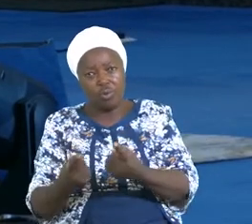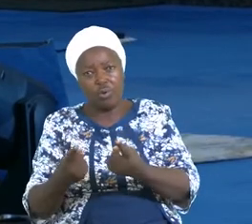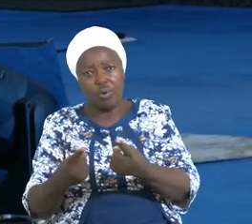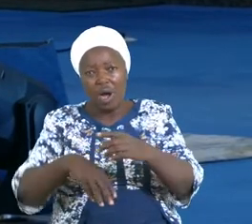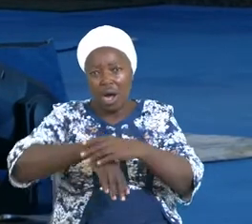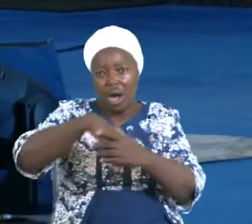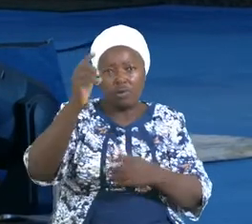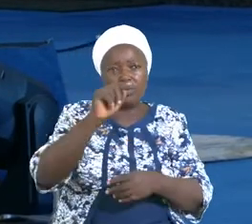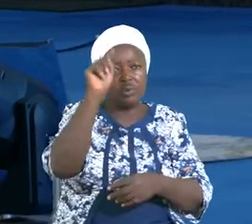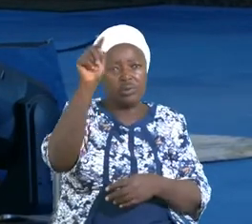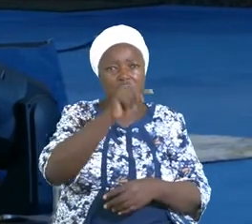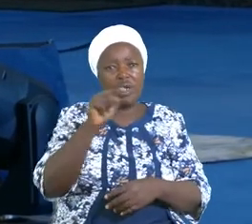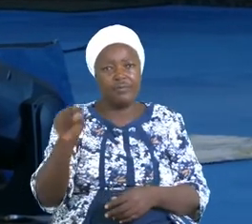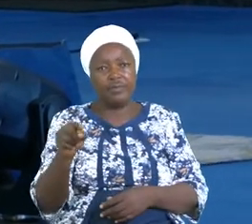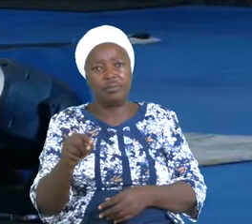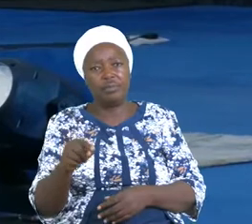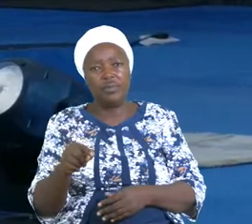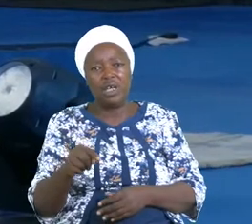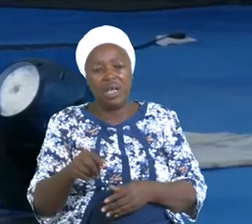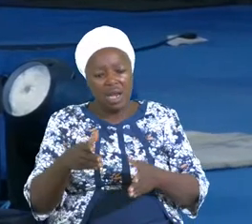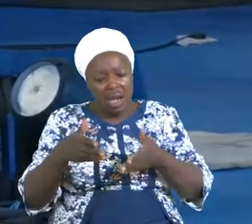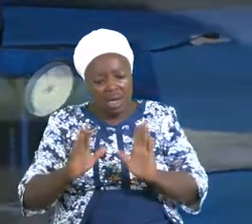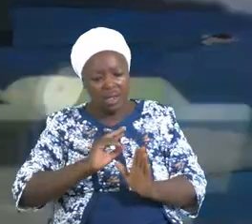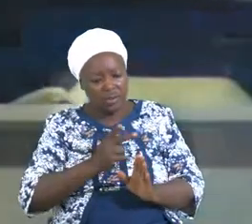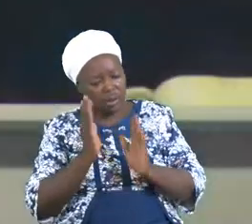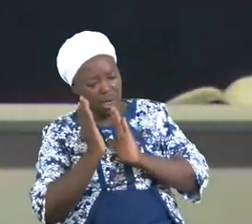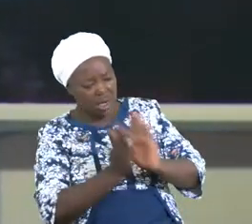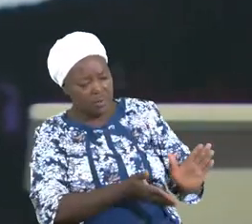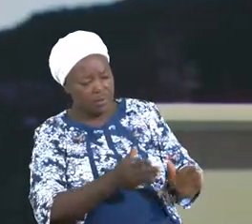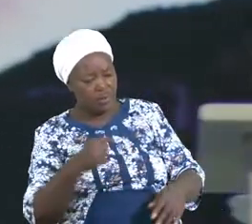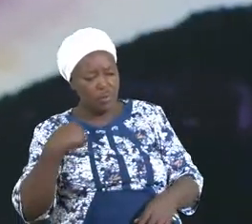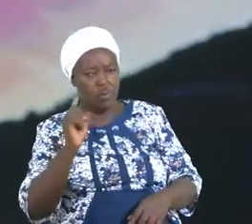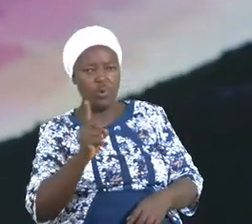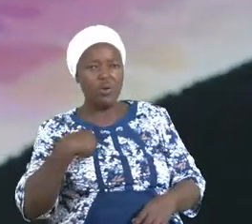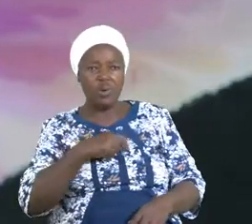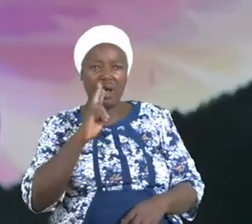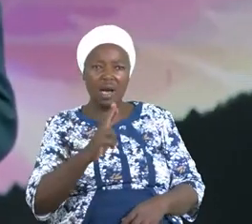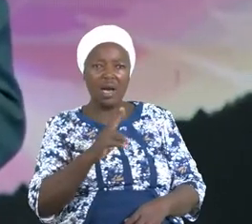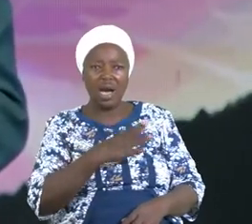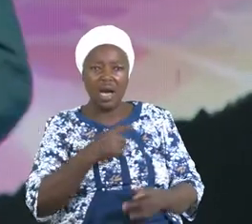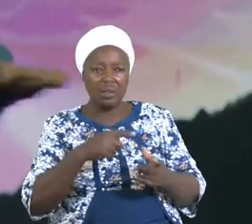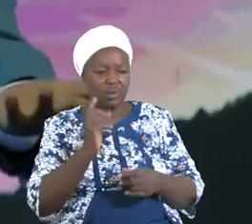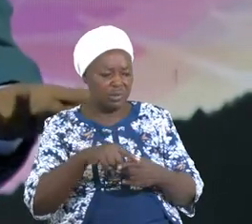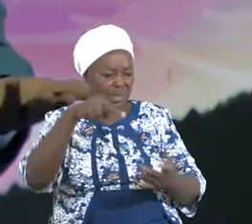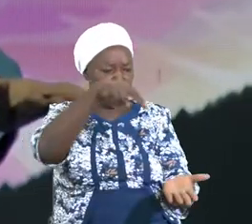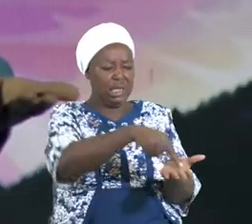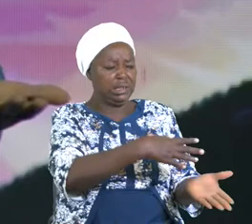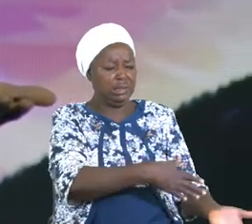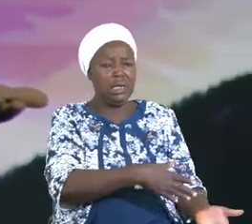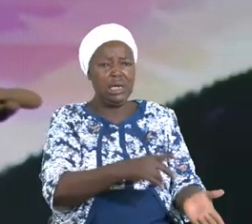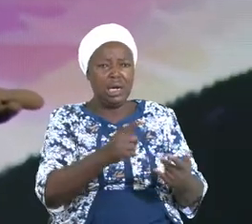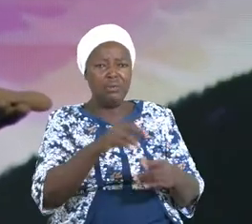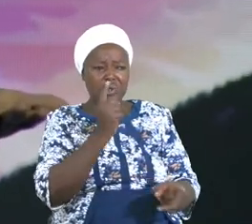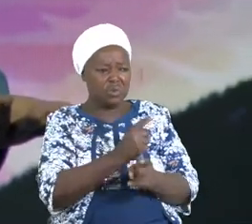therefore. Let's leave where we are, and we're stagnant, and we're just